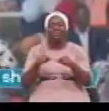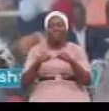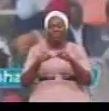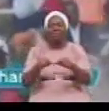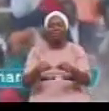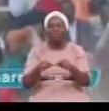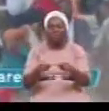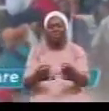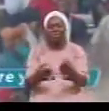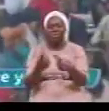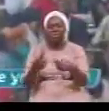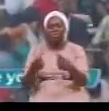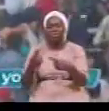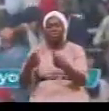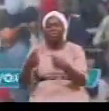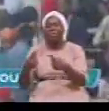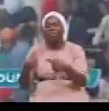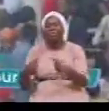coming.